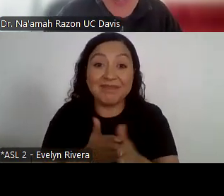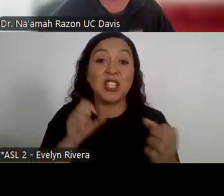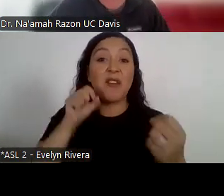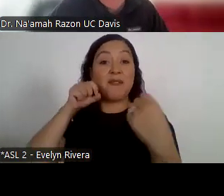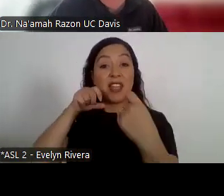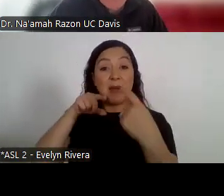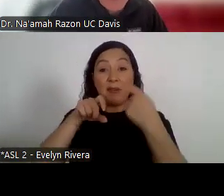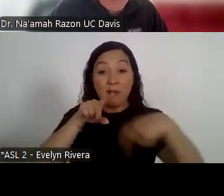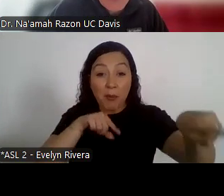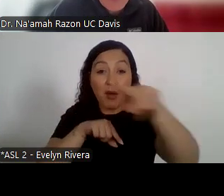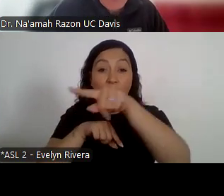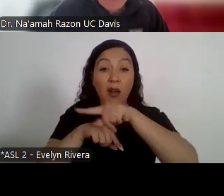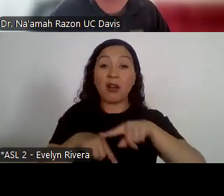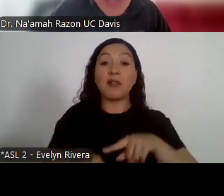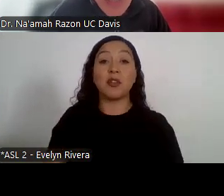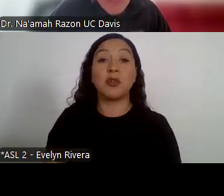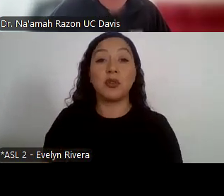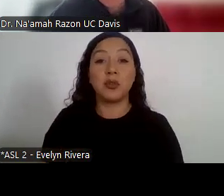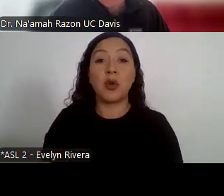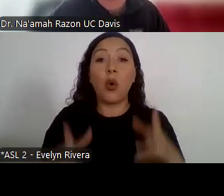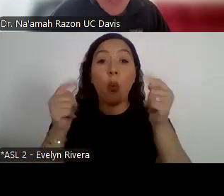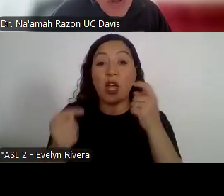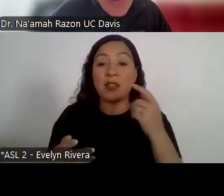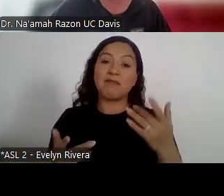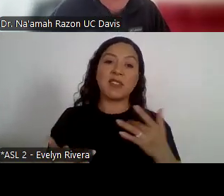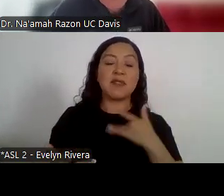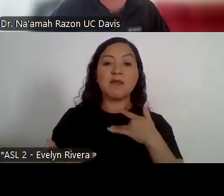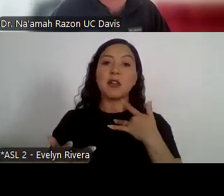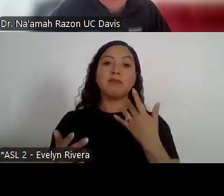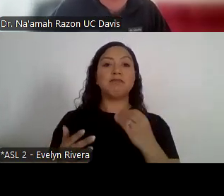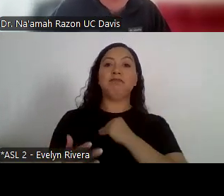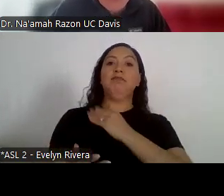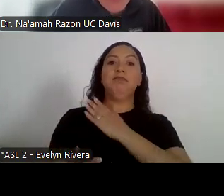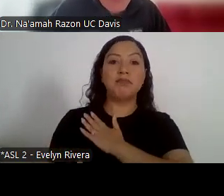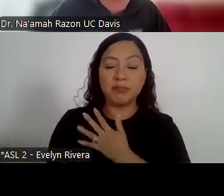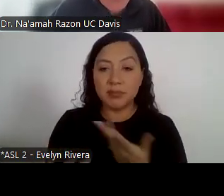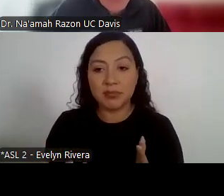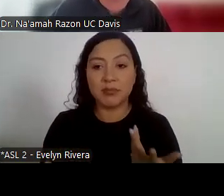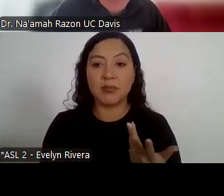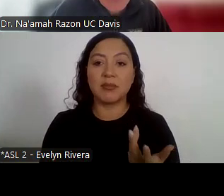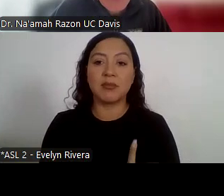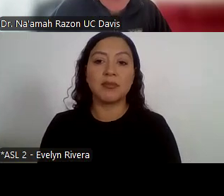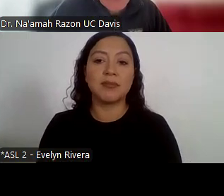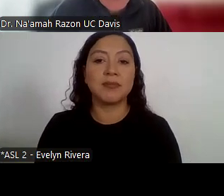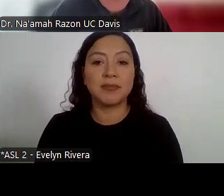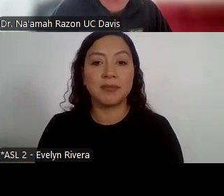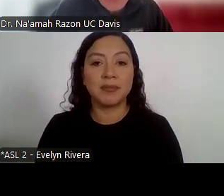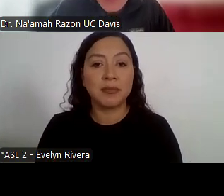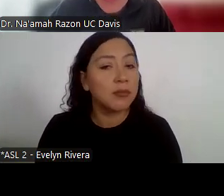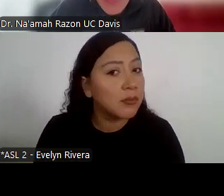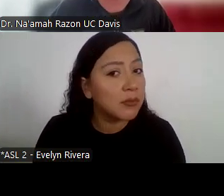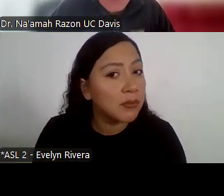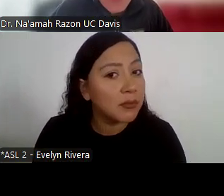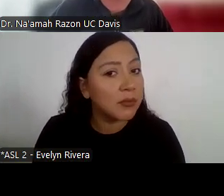and hear where this resonates with you. What are the things that we should be focusing on and really thinking about our